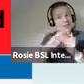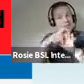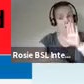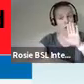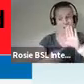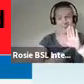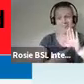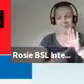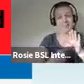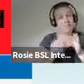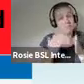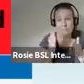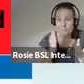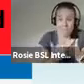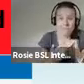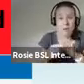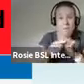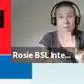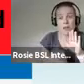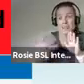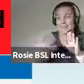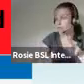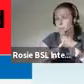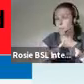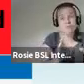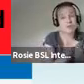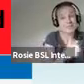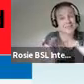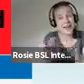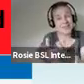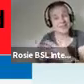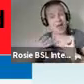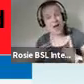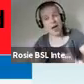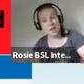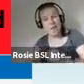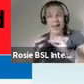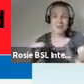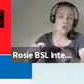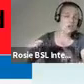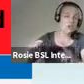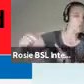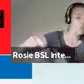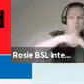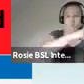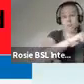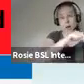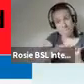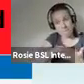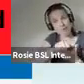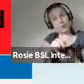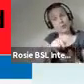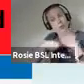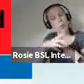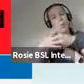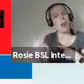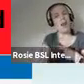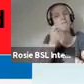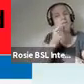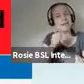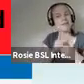actually equally coming from different sectors who have some responsibilities for supporting young children. This